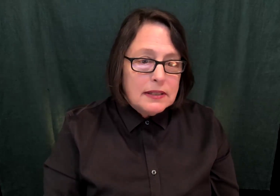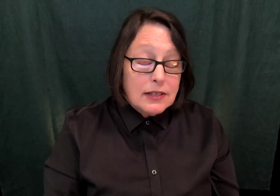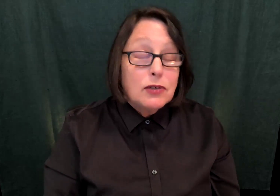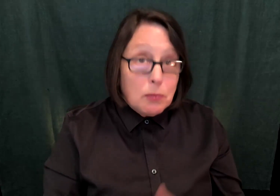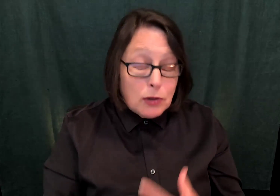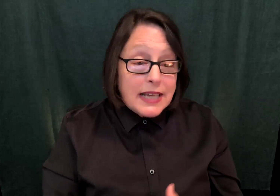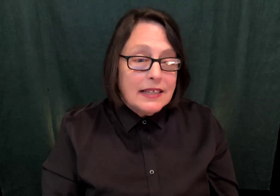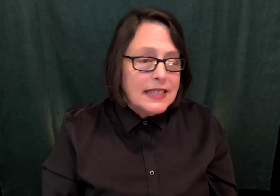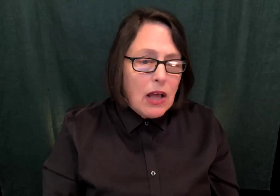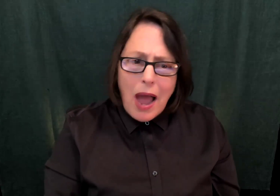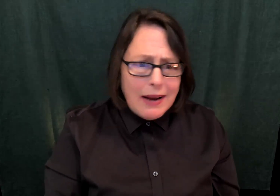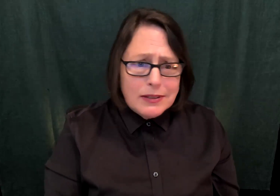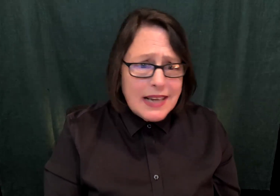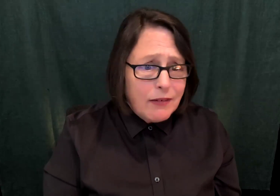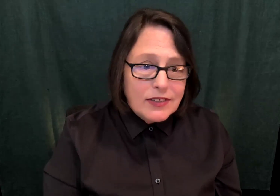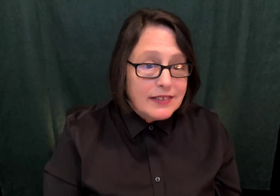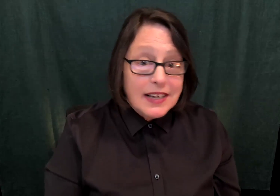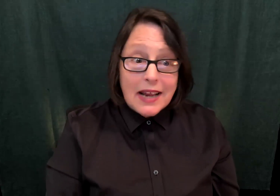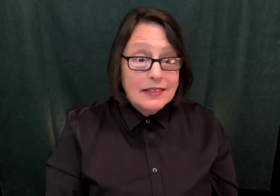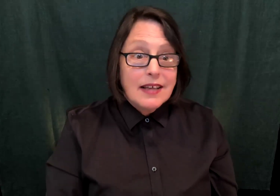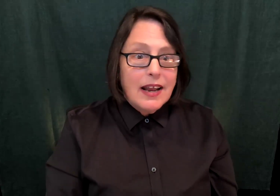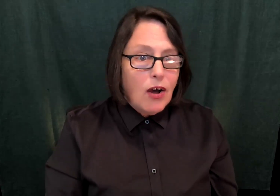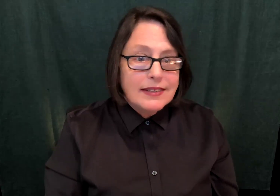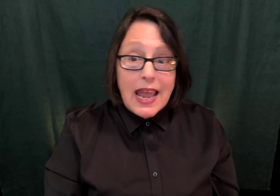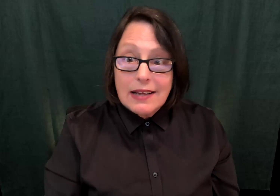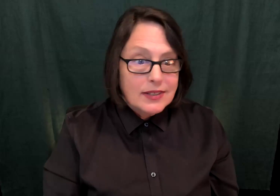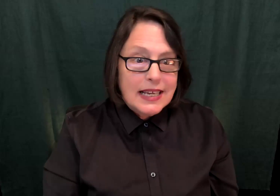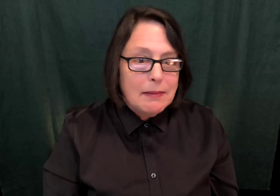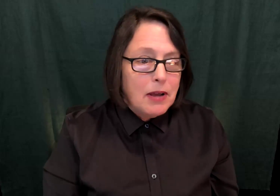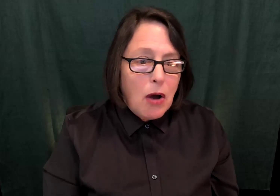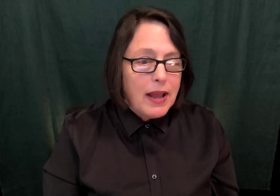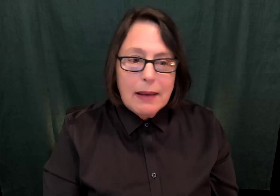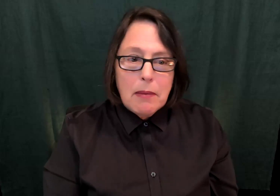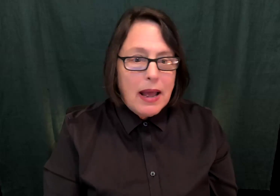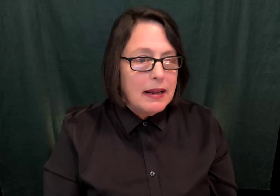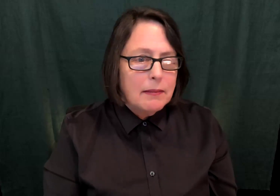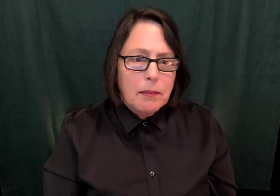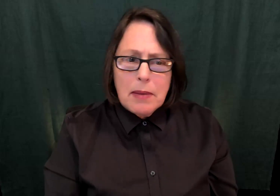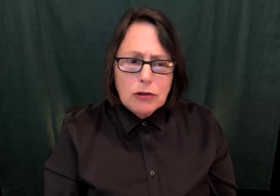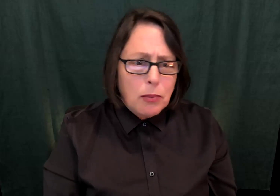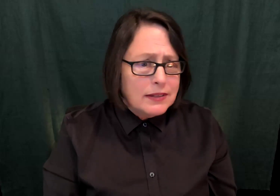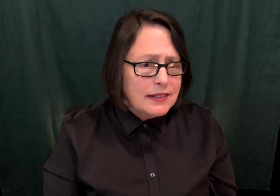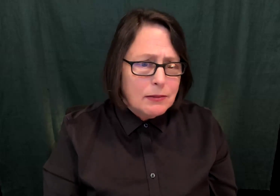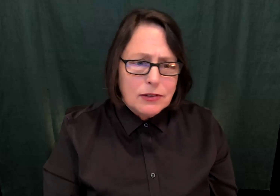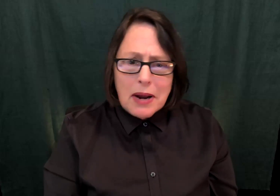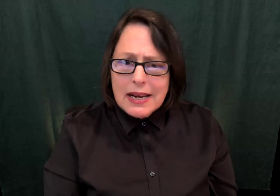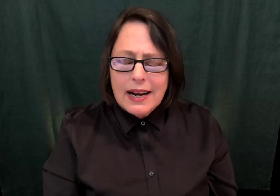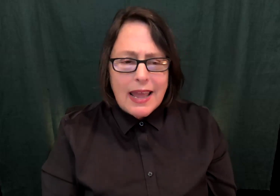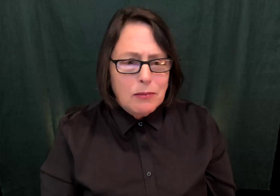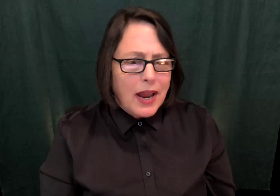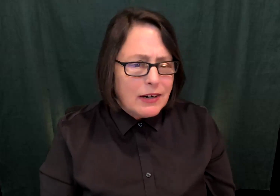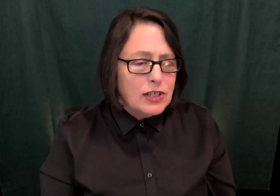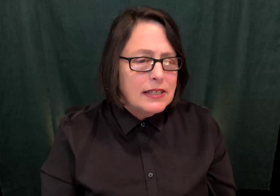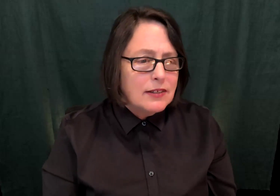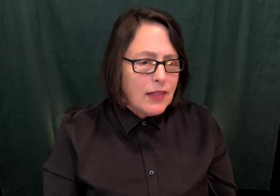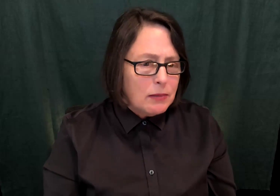to using ASL, I was never exhausted. I could sign all day and just keep going. And my mental processing was great and I